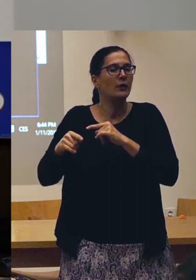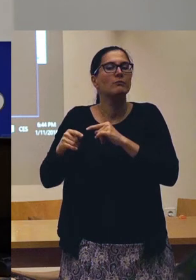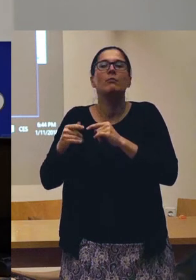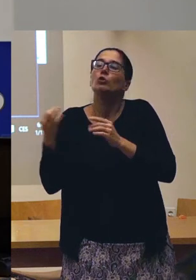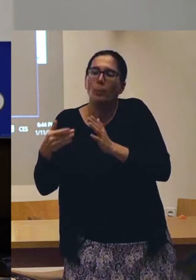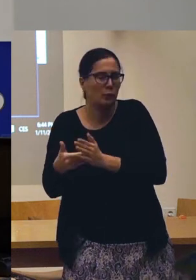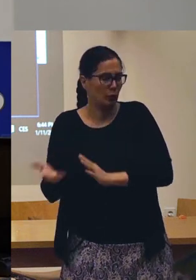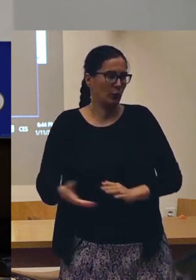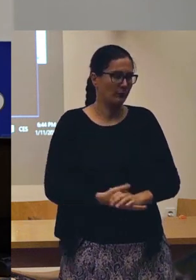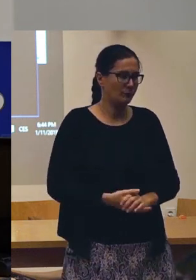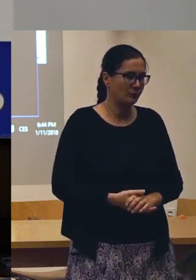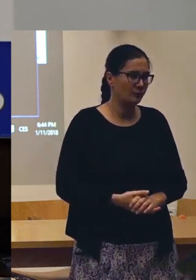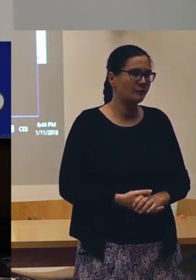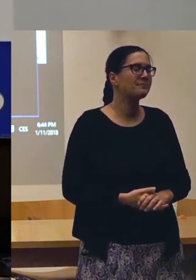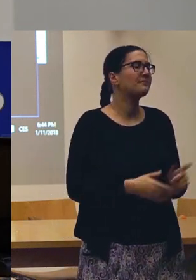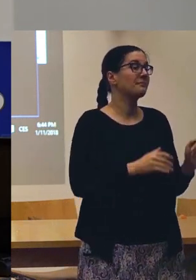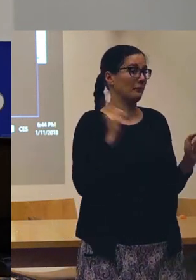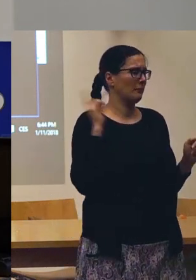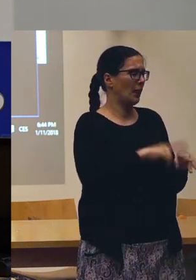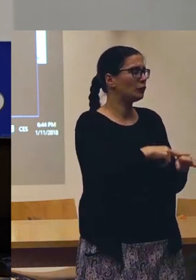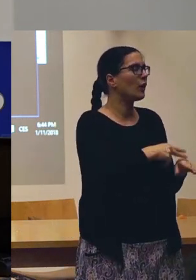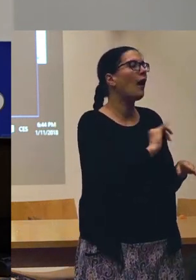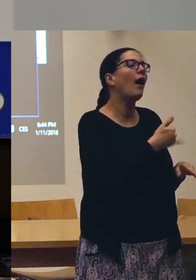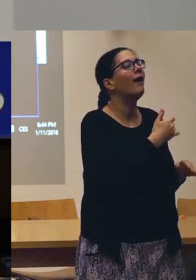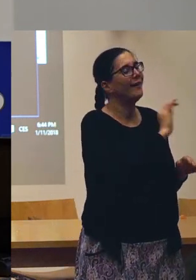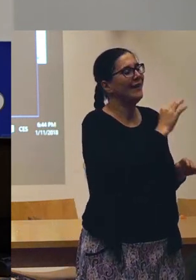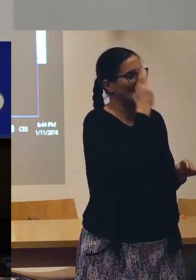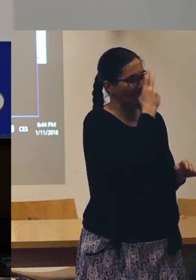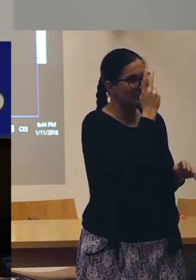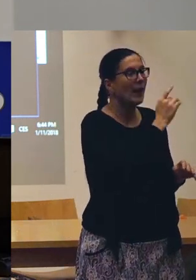okay, I had on mind like your idea